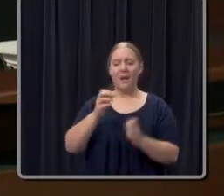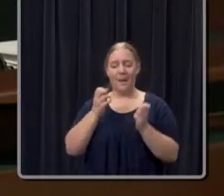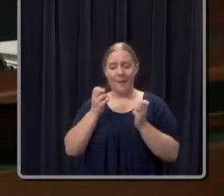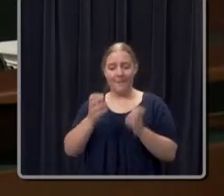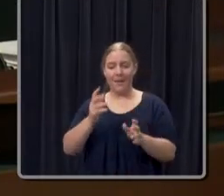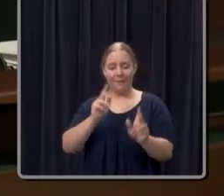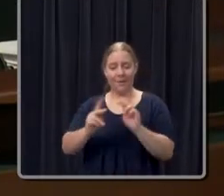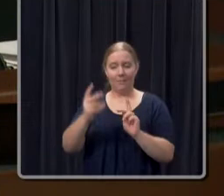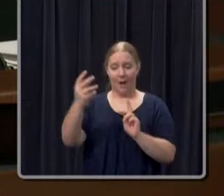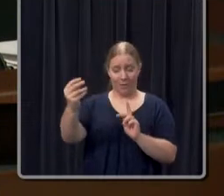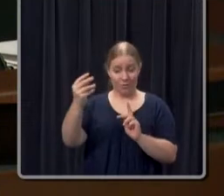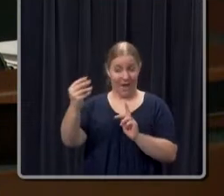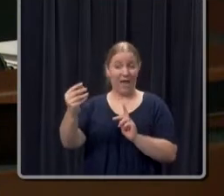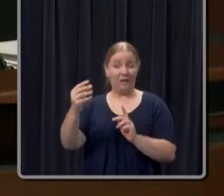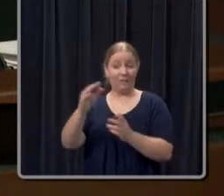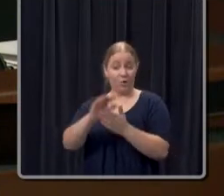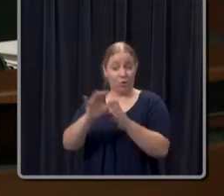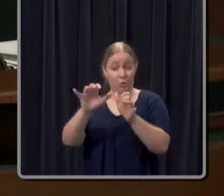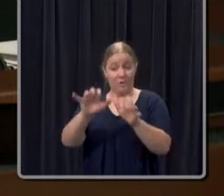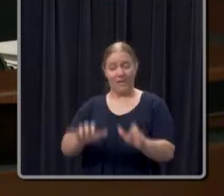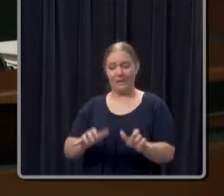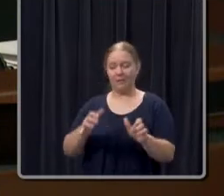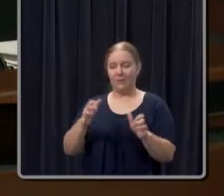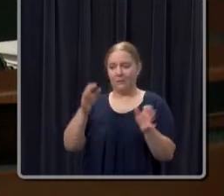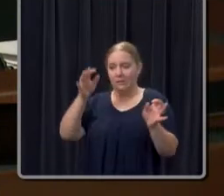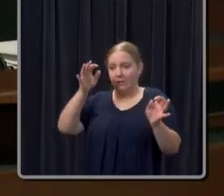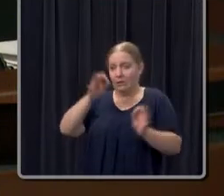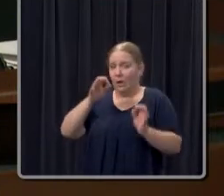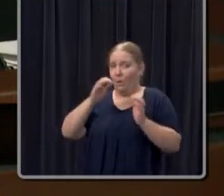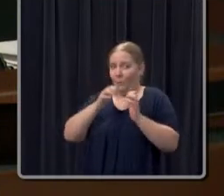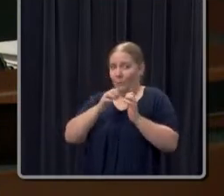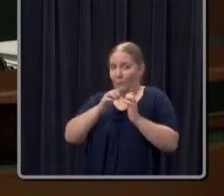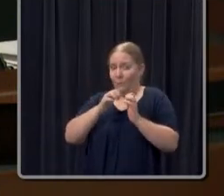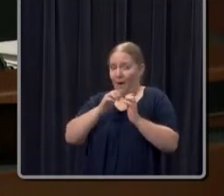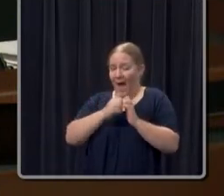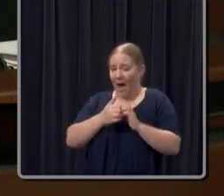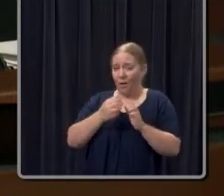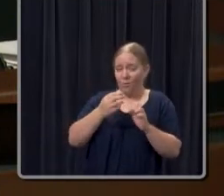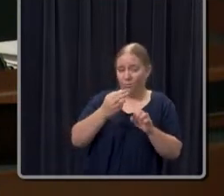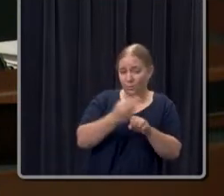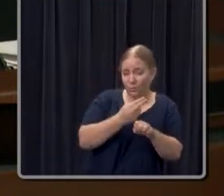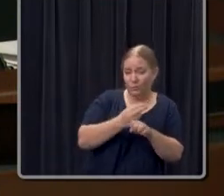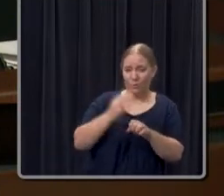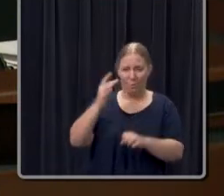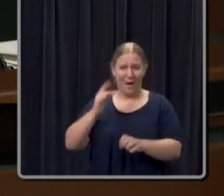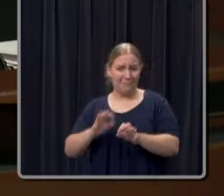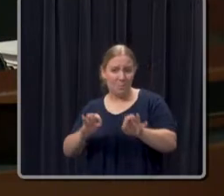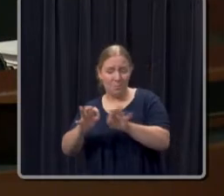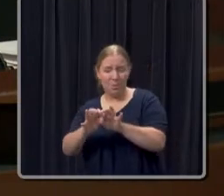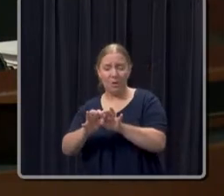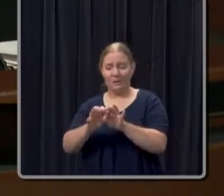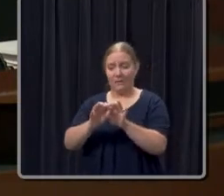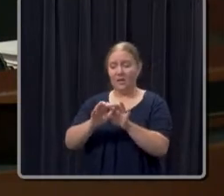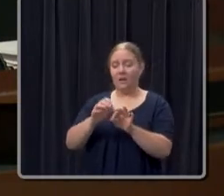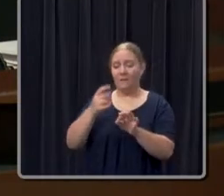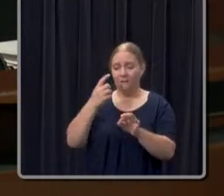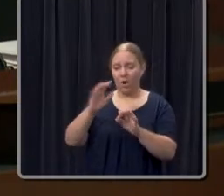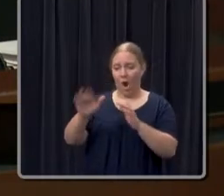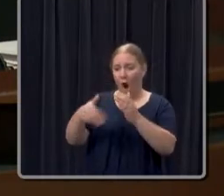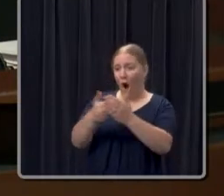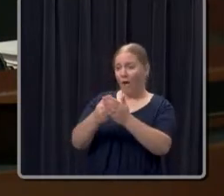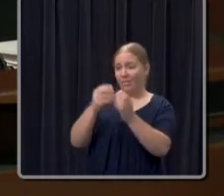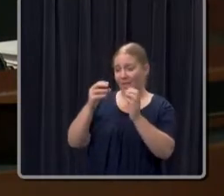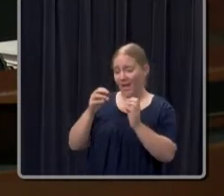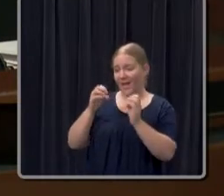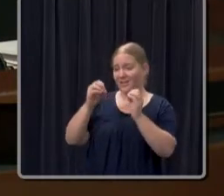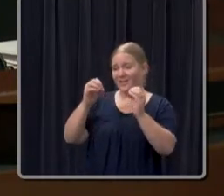as familiar with why that's important and how we use that to drive all of the education with